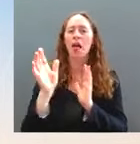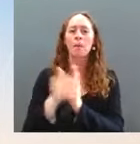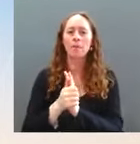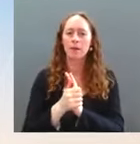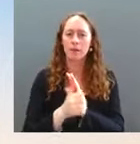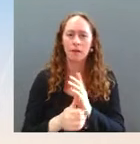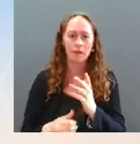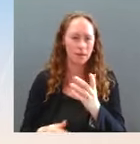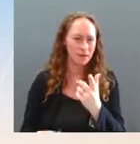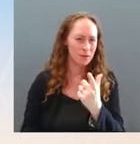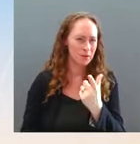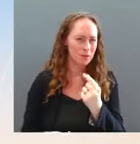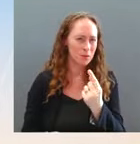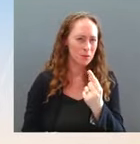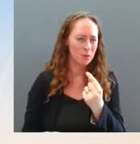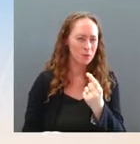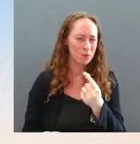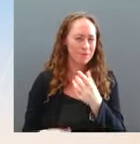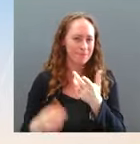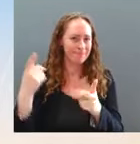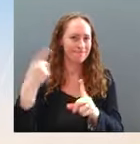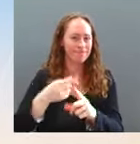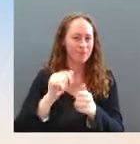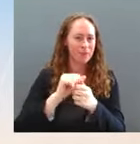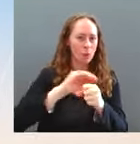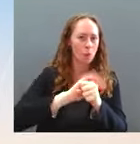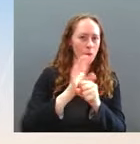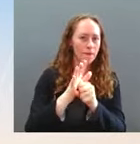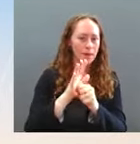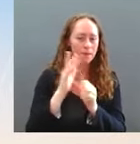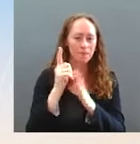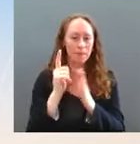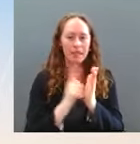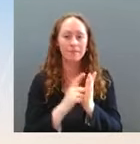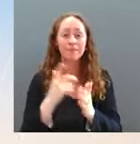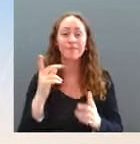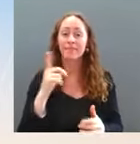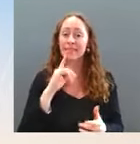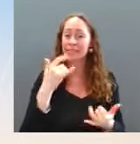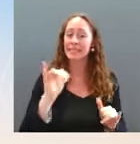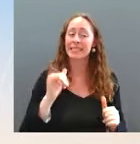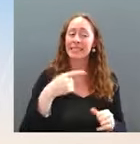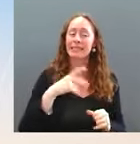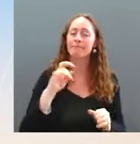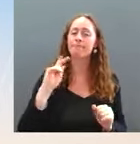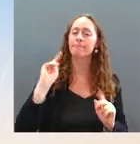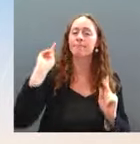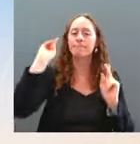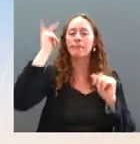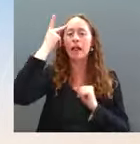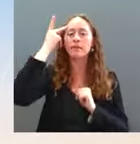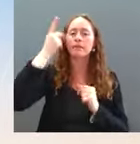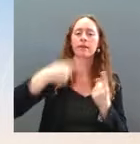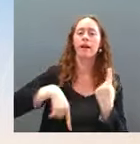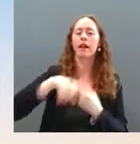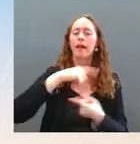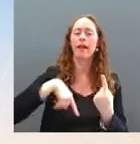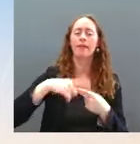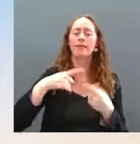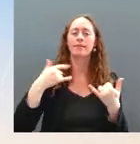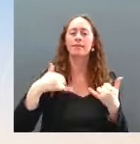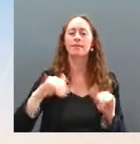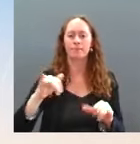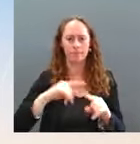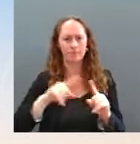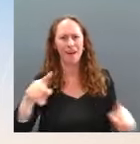playing politics. But Democratic Senators Mark Kelly, Kristen Sinema, Joe Manchin, Maggie Hassan, and John Tester are joining Republicans in this